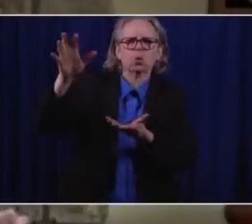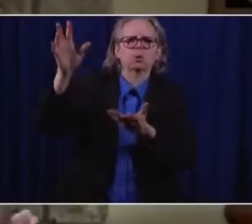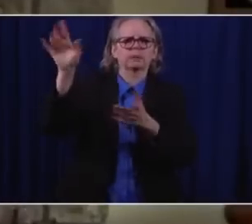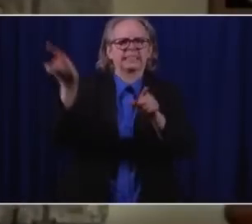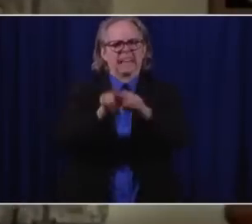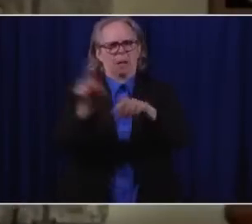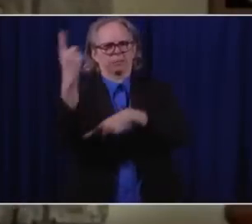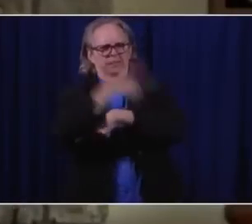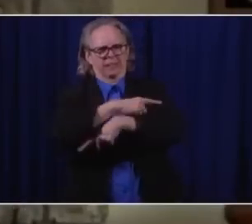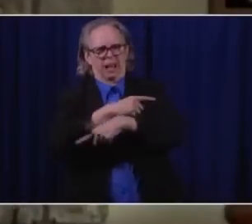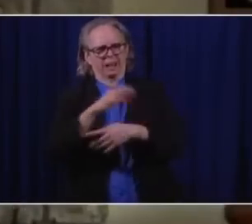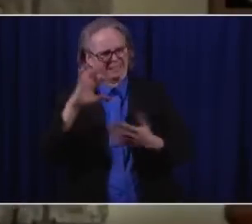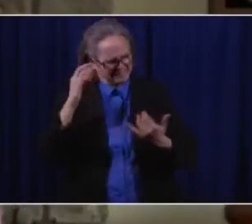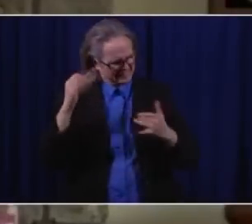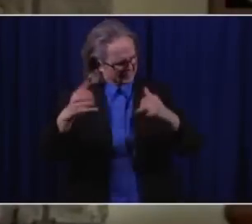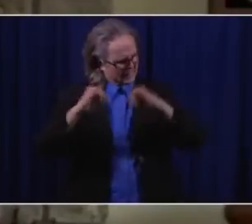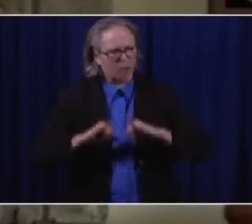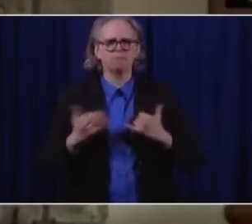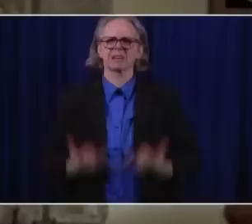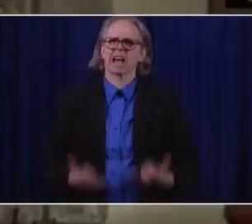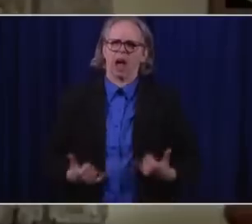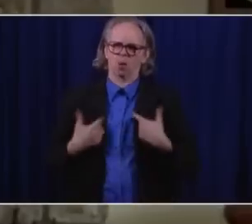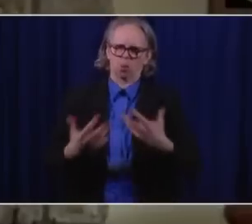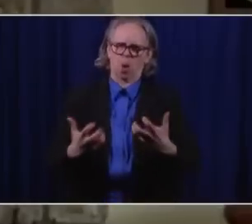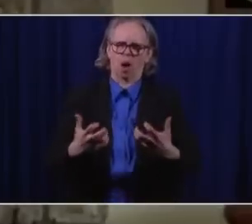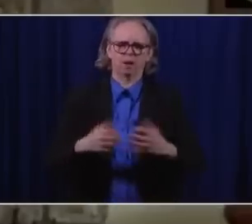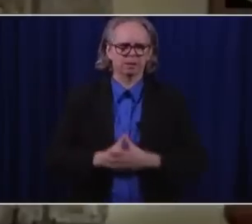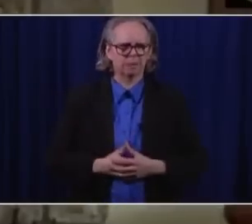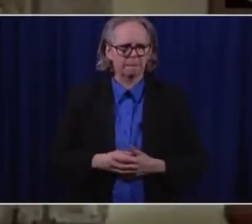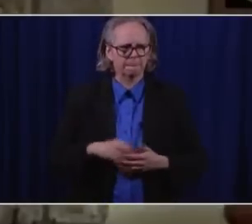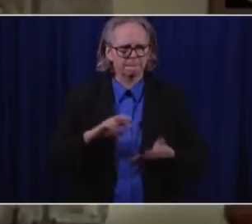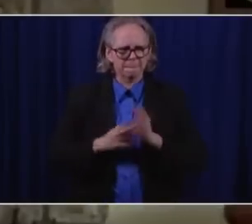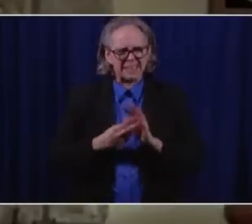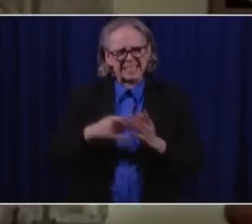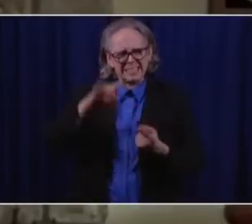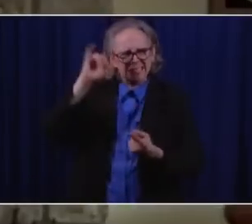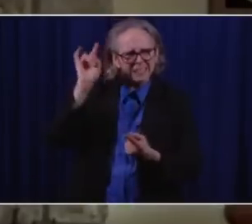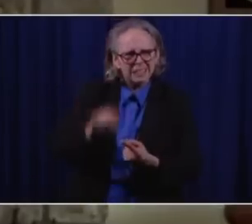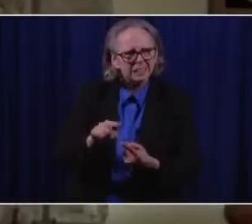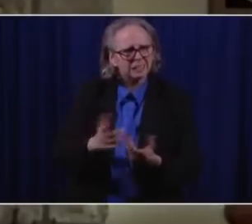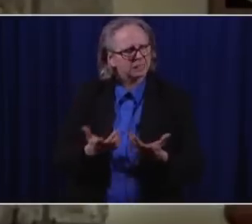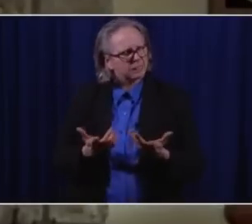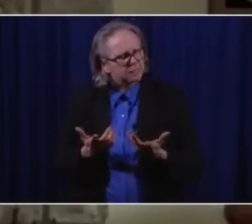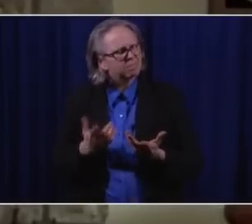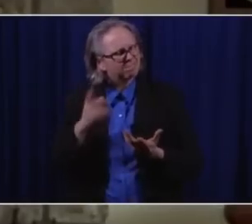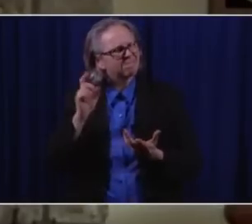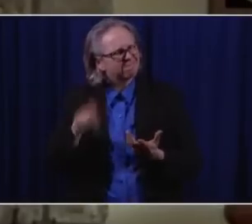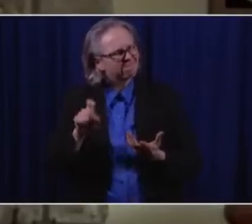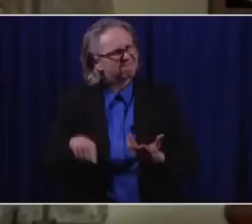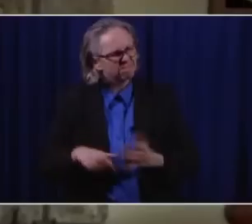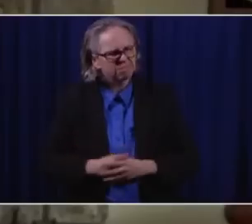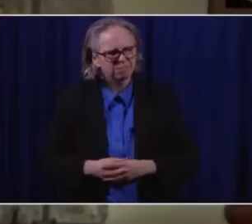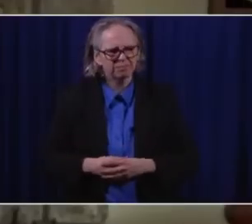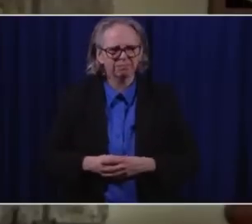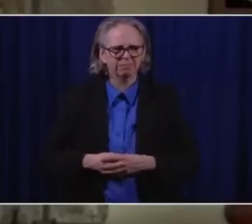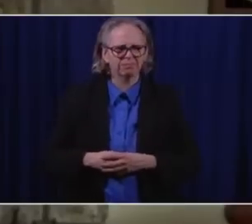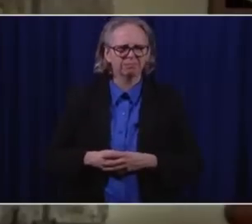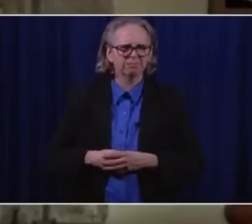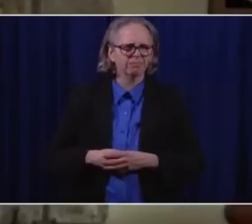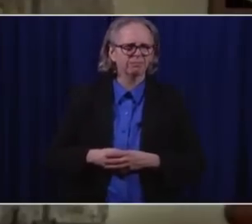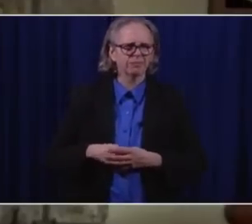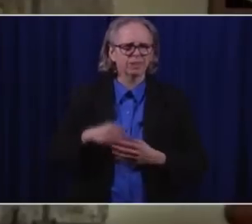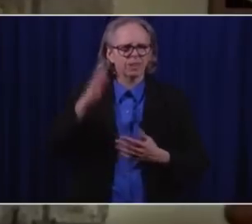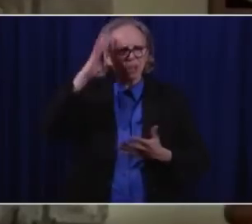go maybe one time a week, whatever. There's other ways to pull back. And we're not telling people just,